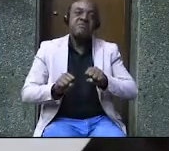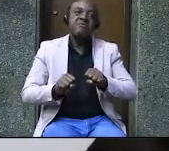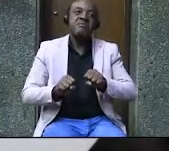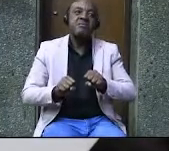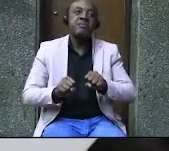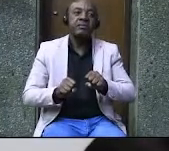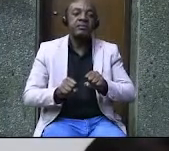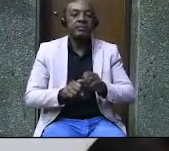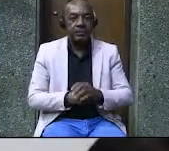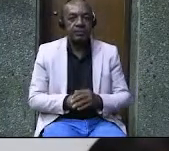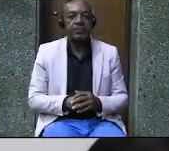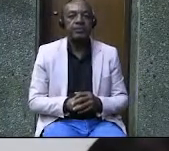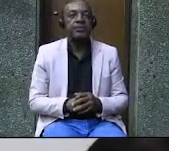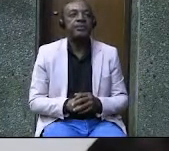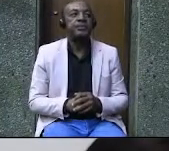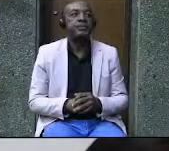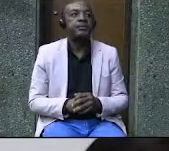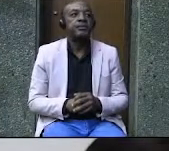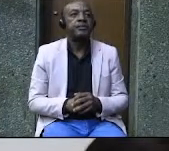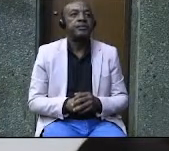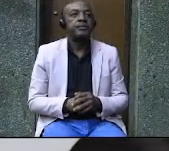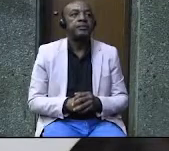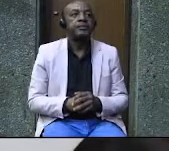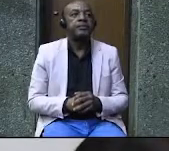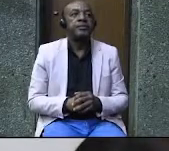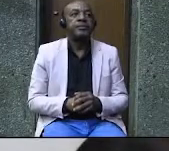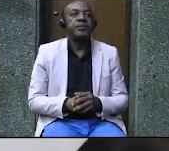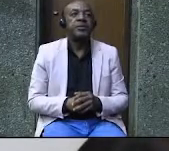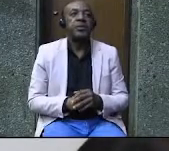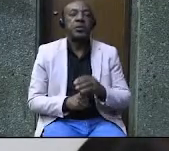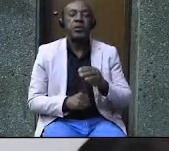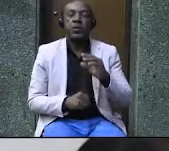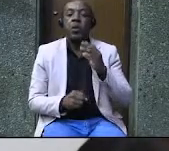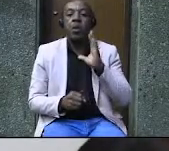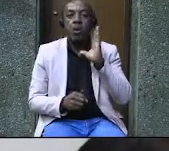Yeah. You'll indicate when you are ready, sir.